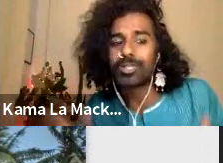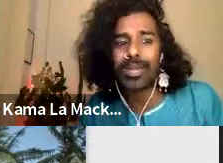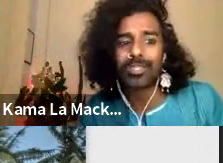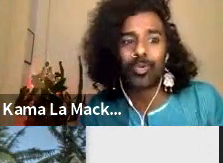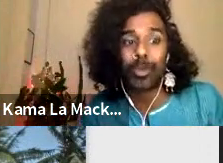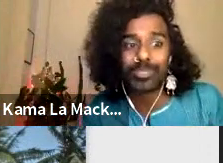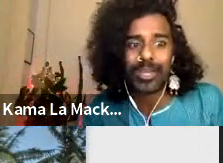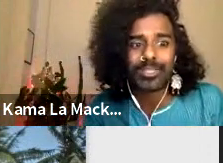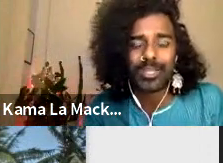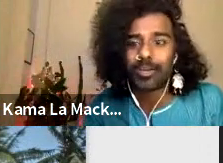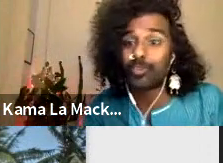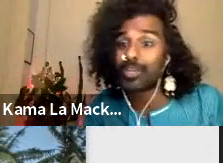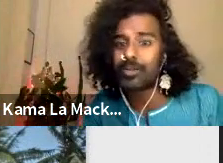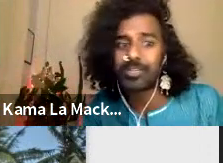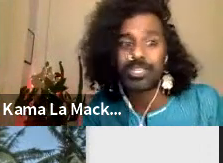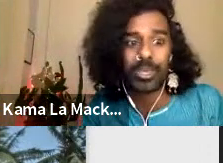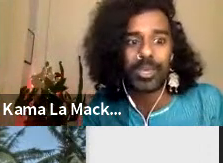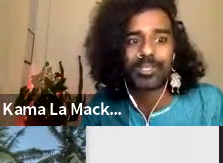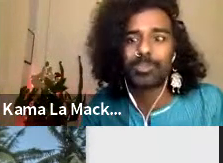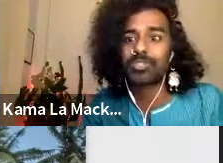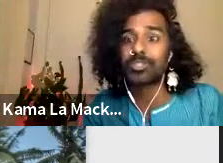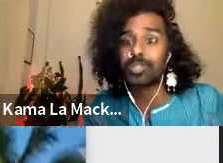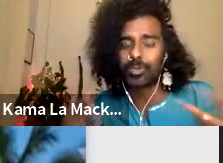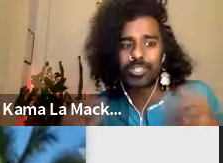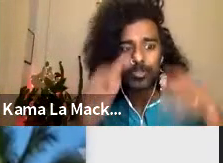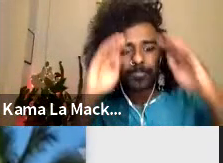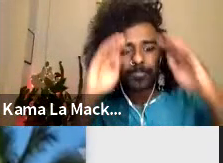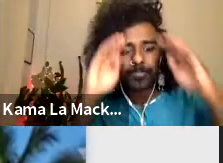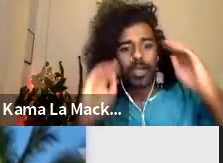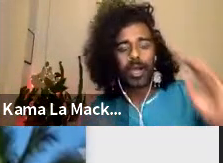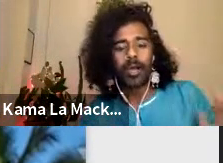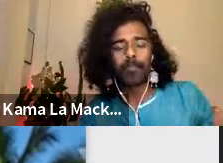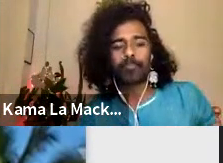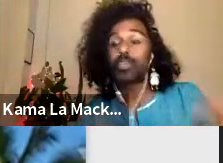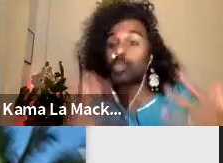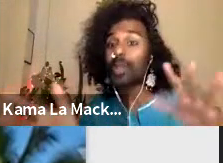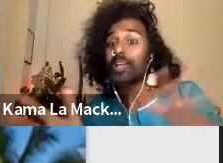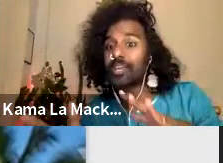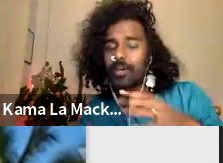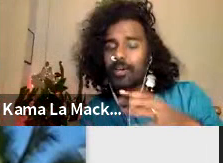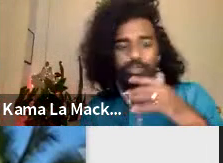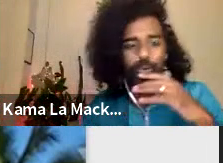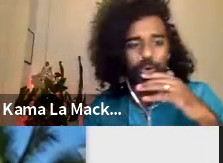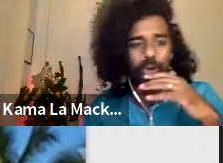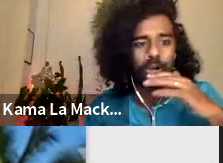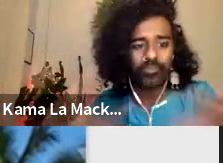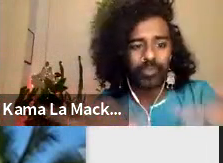the Artsite website right now, because it's being exhibited in Windsor. So I can